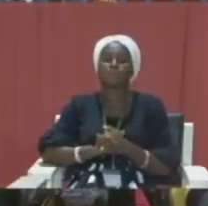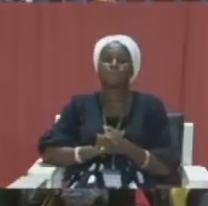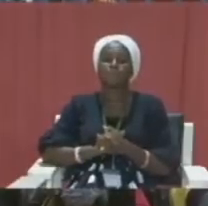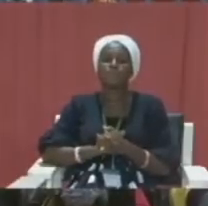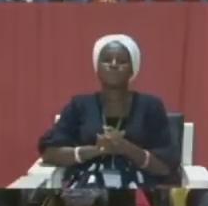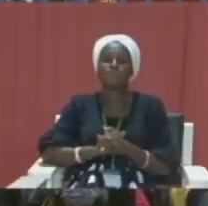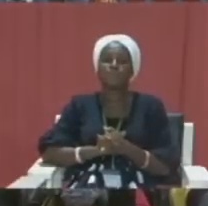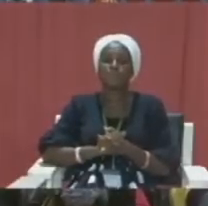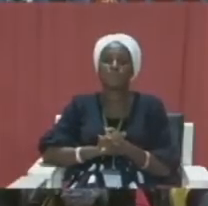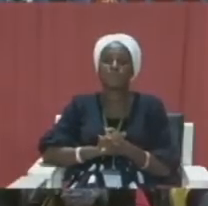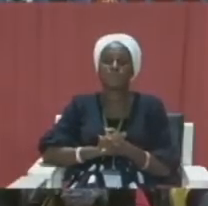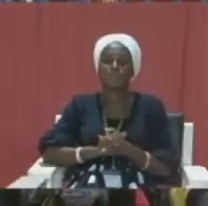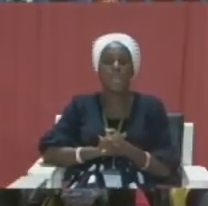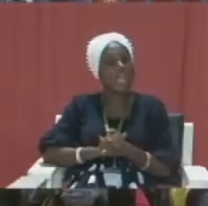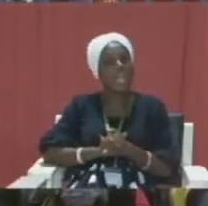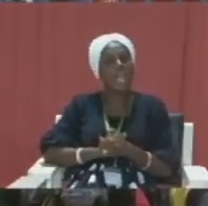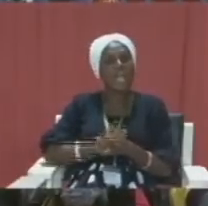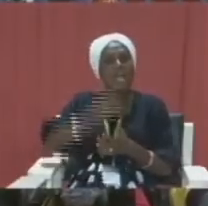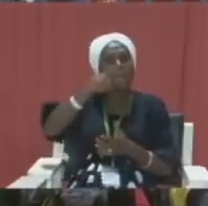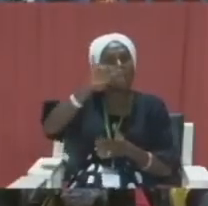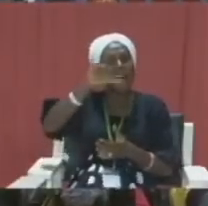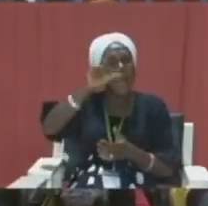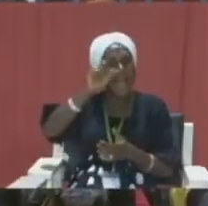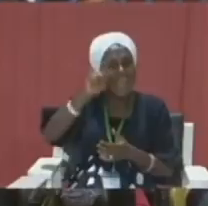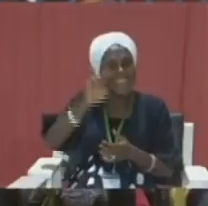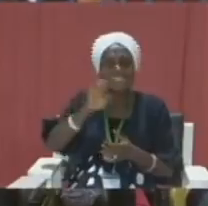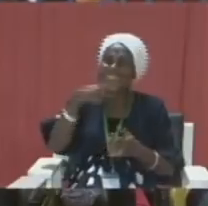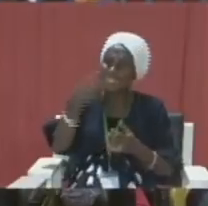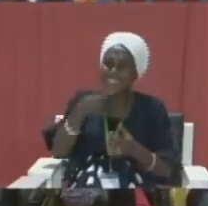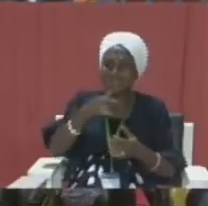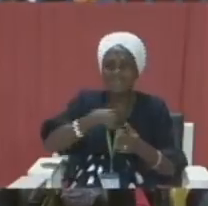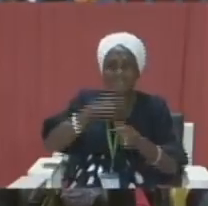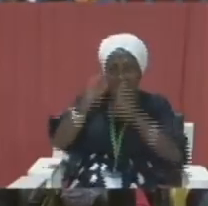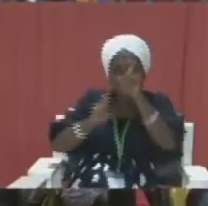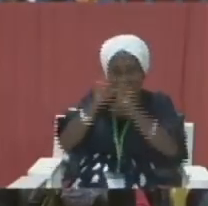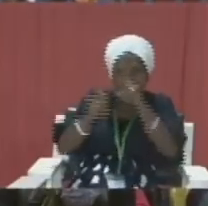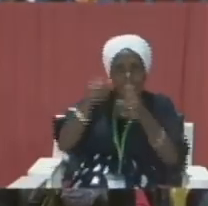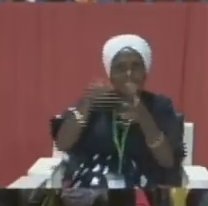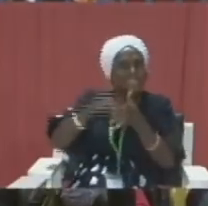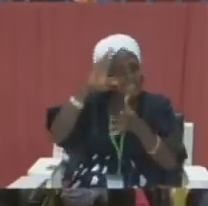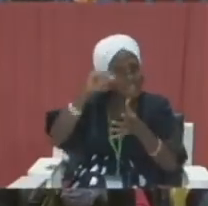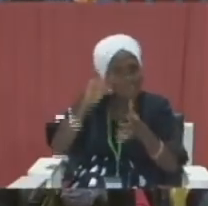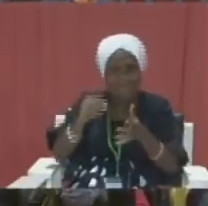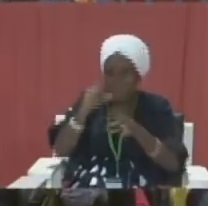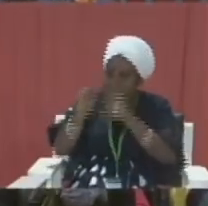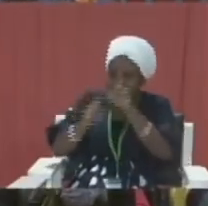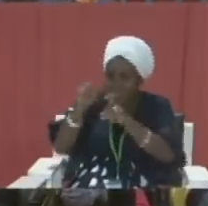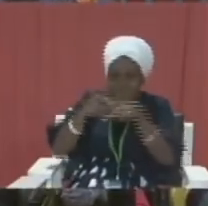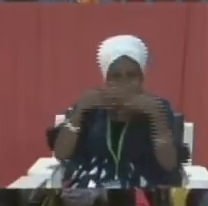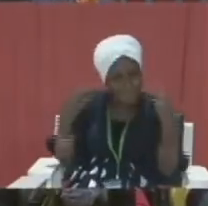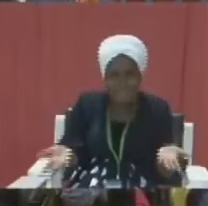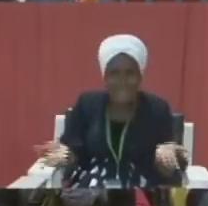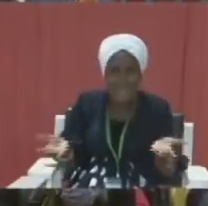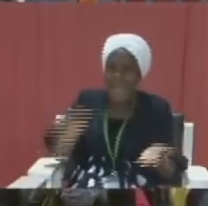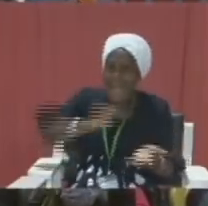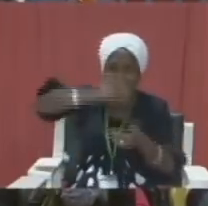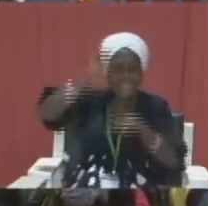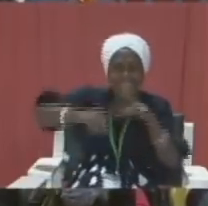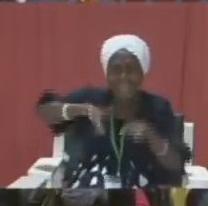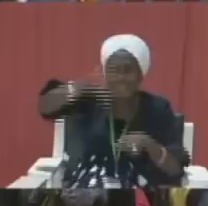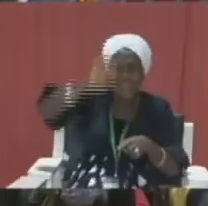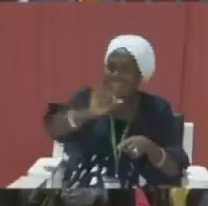25, "I have examined this man." That's verse 14. "I cannot find any fault in